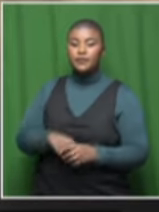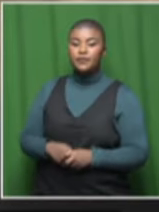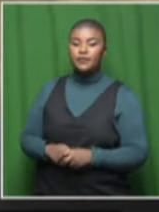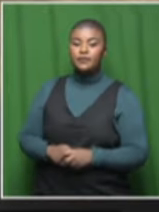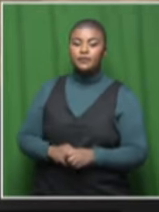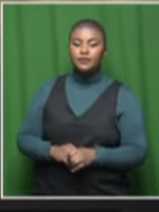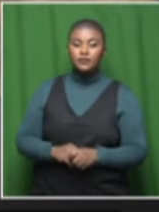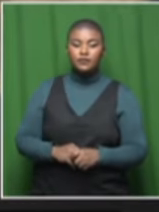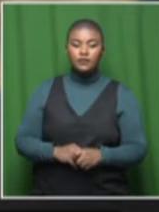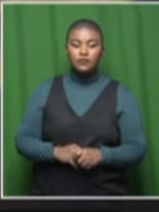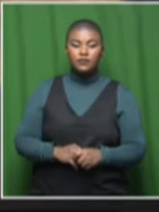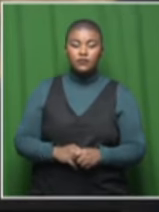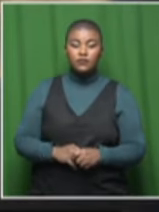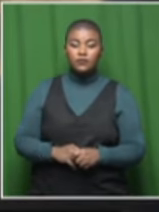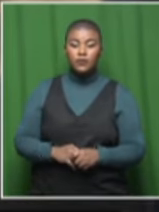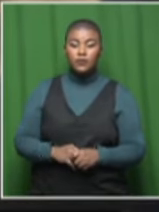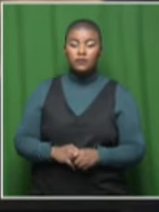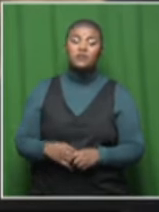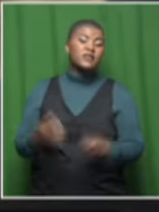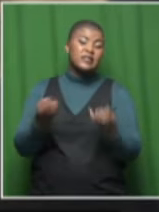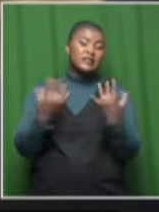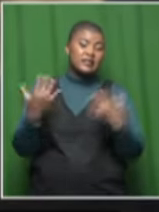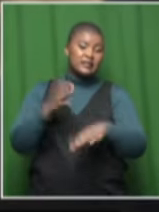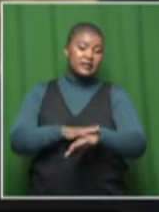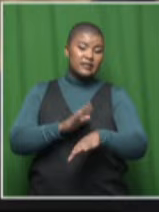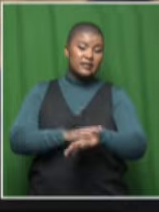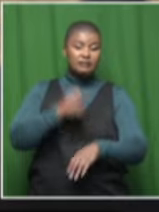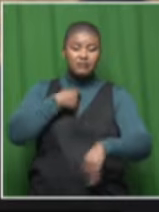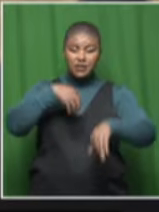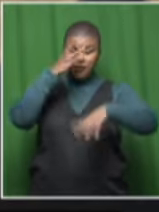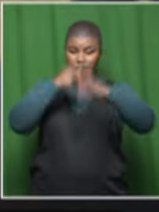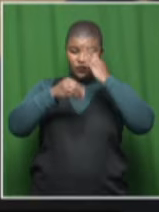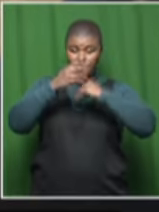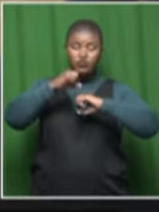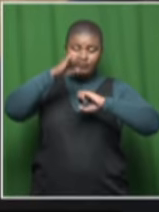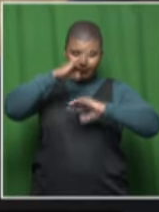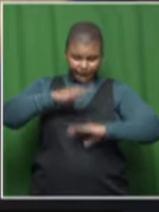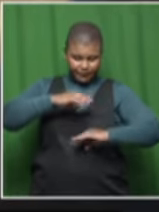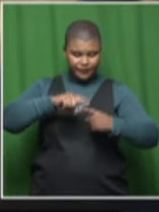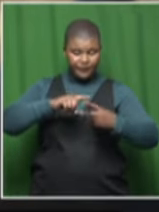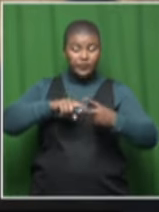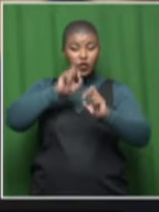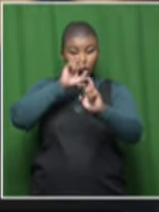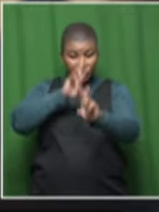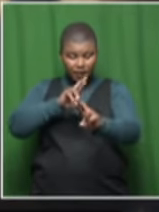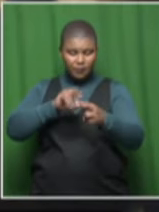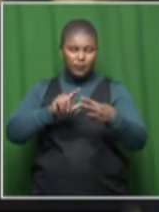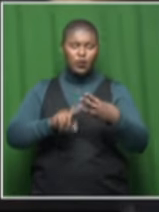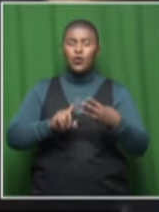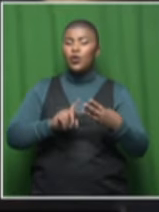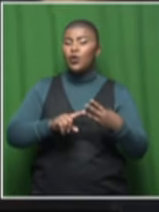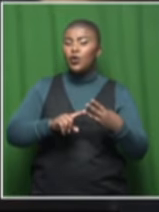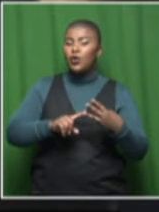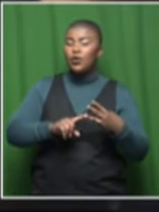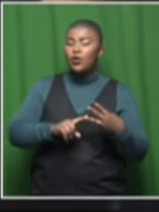Okufundile esikhathi esiningi mina ngifunde ukuyithoba, ngifunda inhlonipho, ngafunda